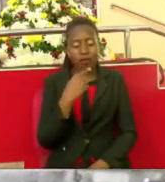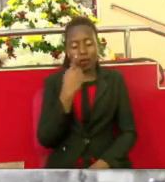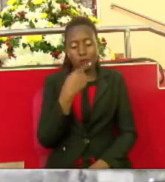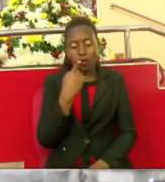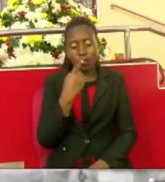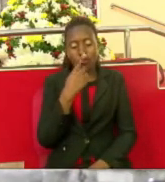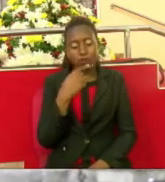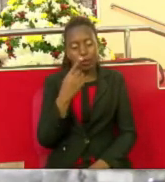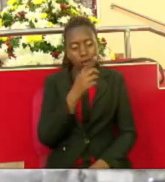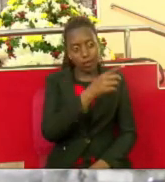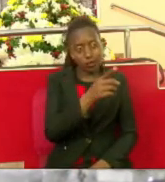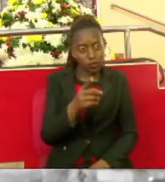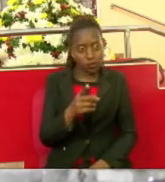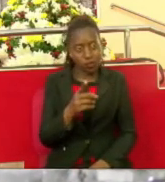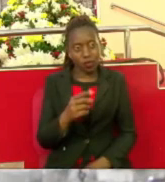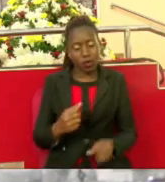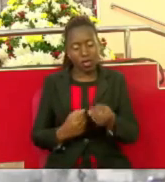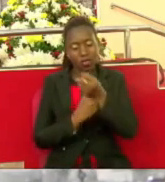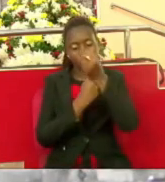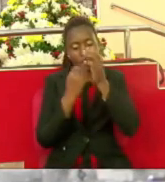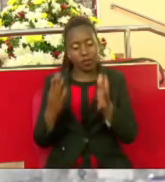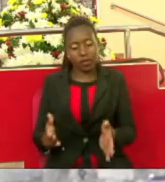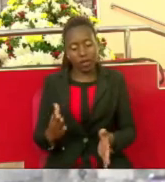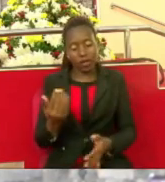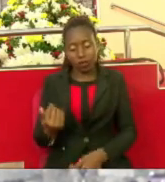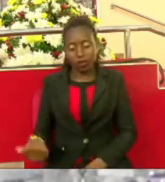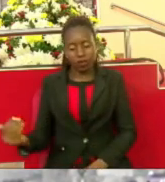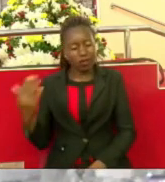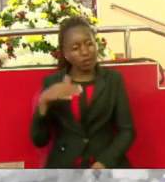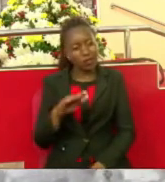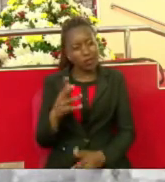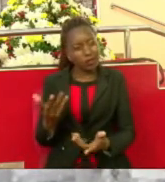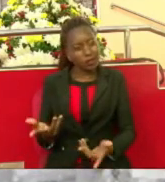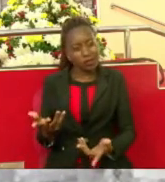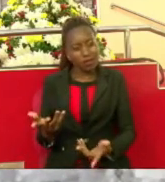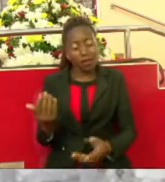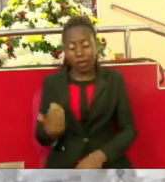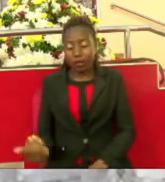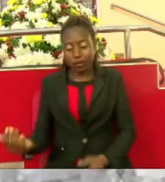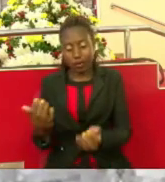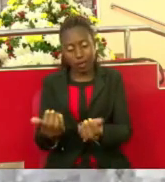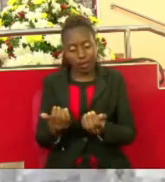You are a parent. Children need time. Time equals